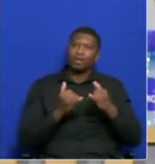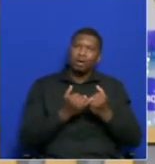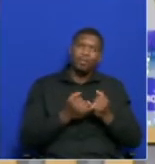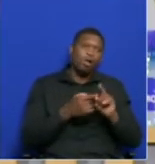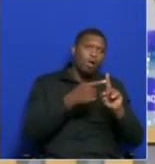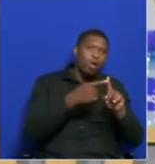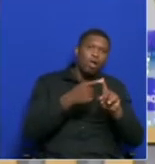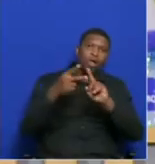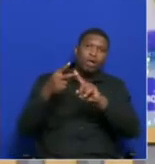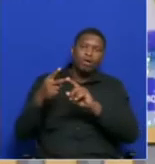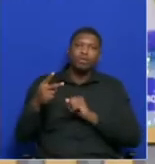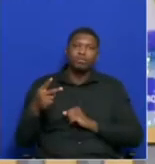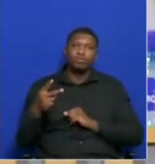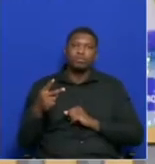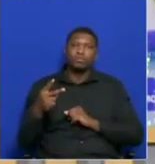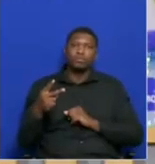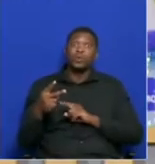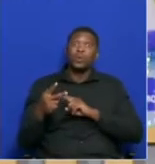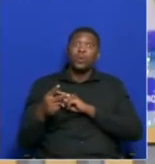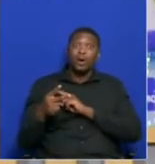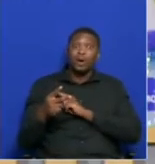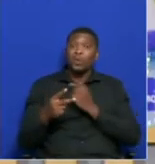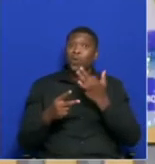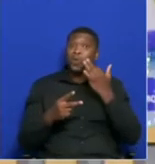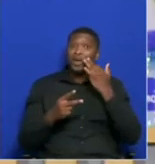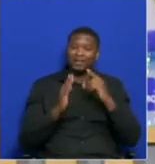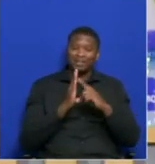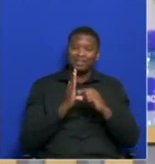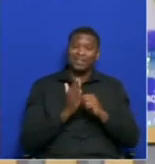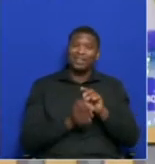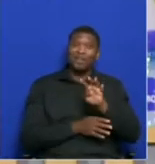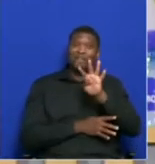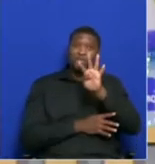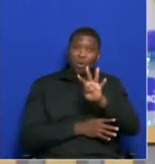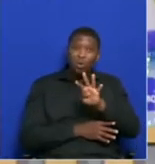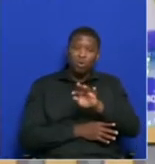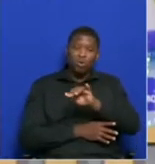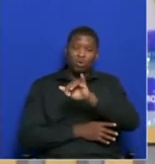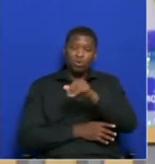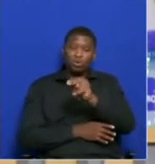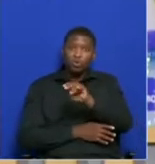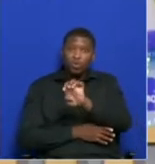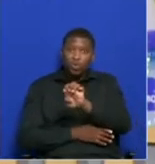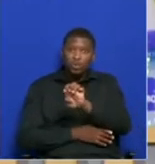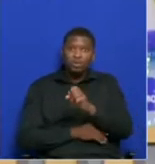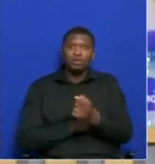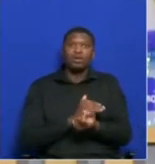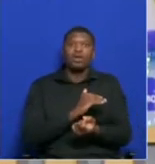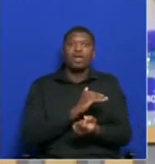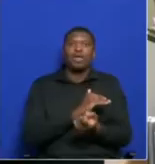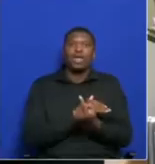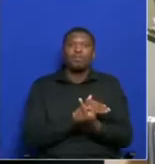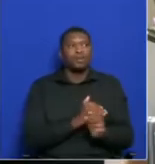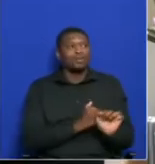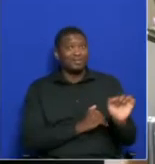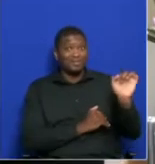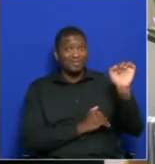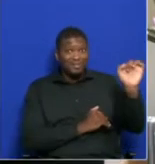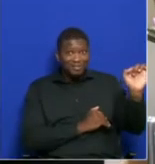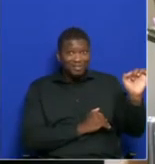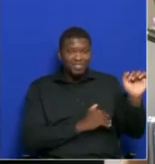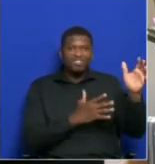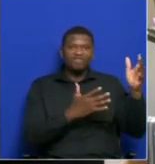only after the 4th of June that Commissioner Spies was accommodated,